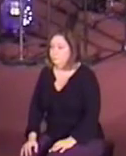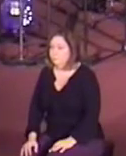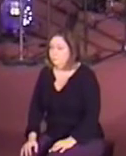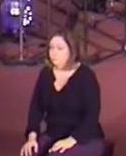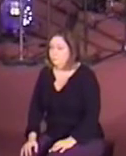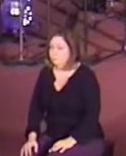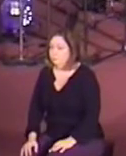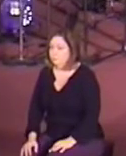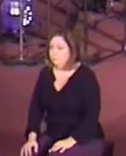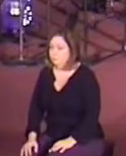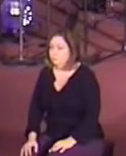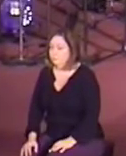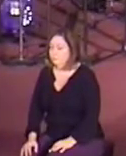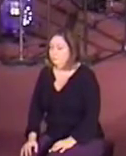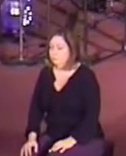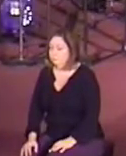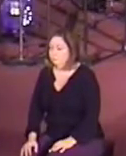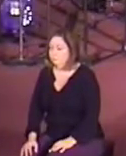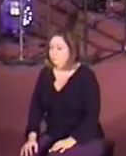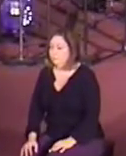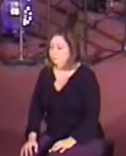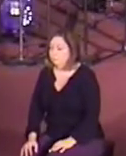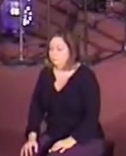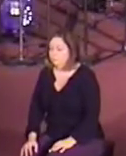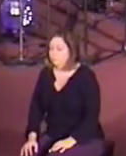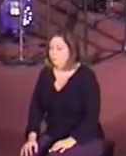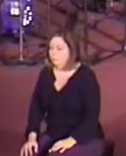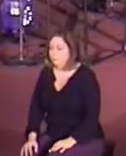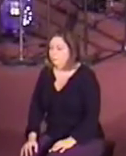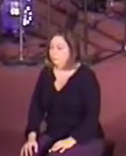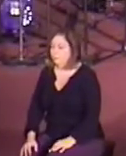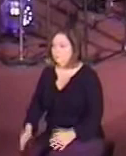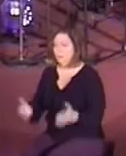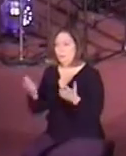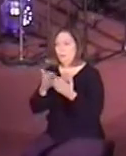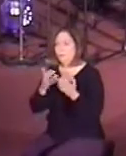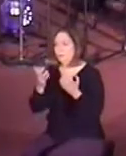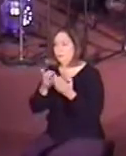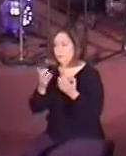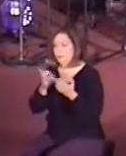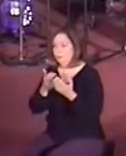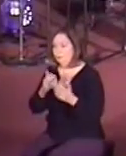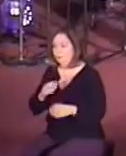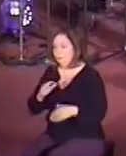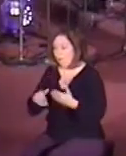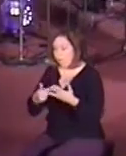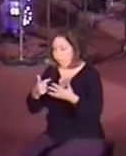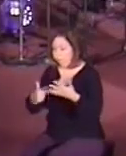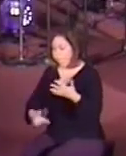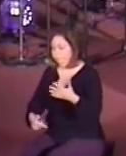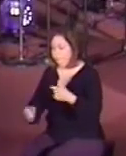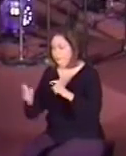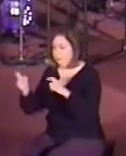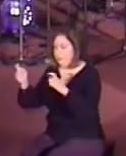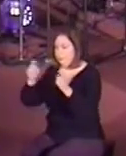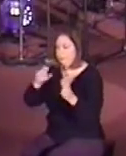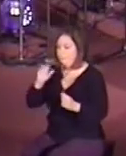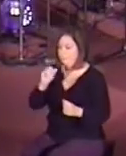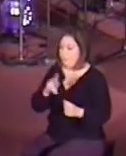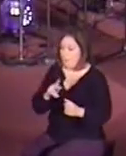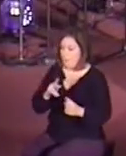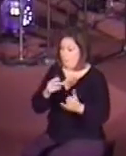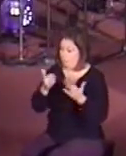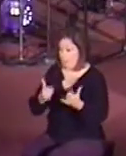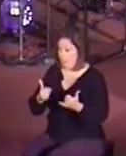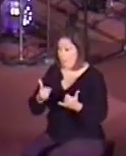and honor the King of heaven. That's awesome. All of these things were given back to me, but